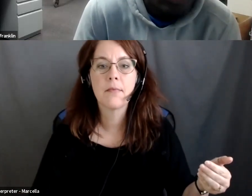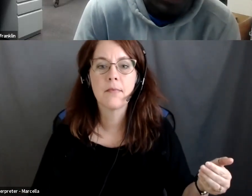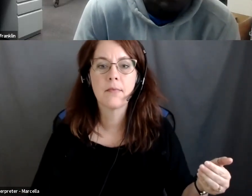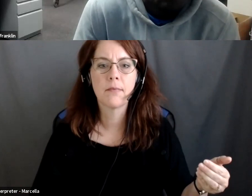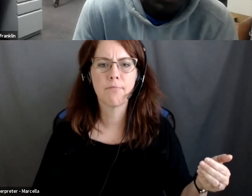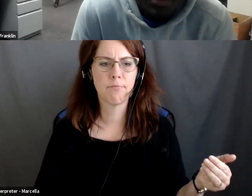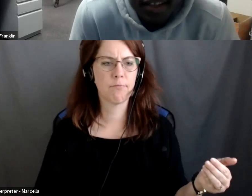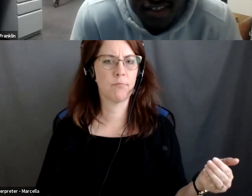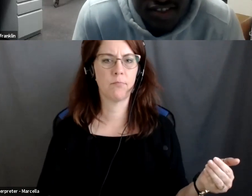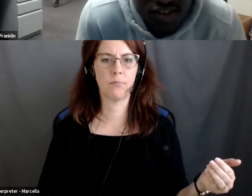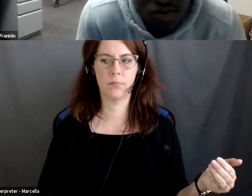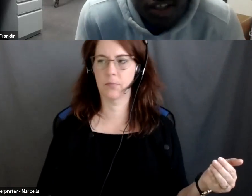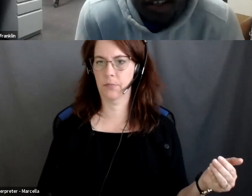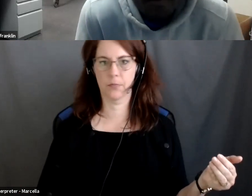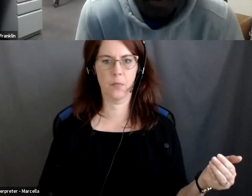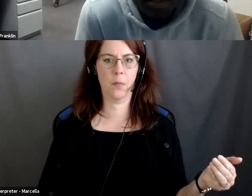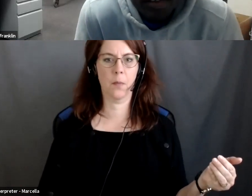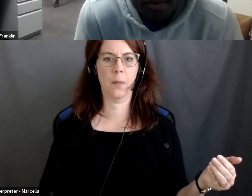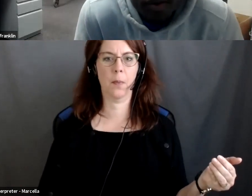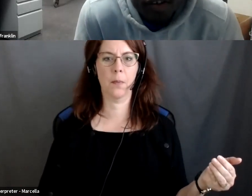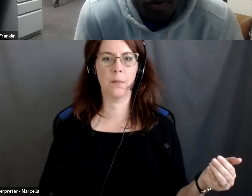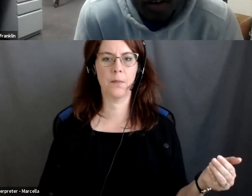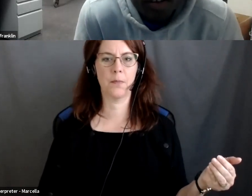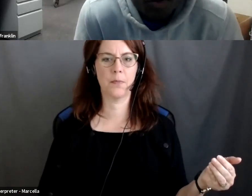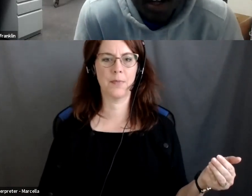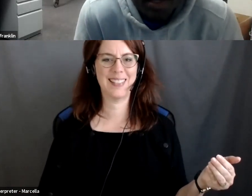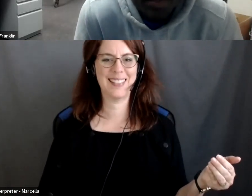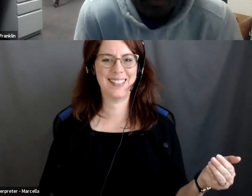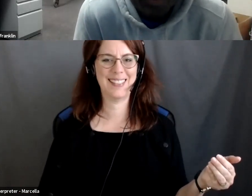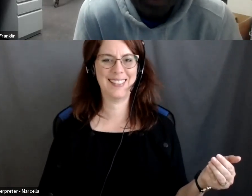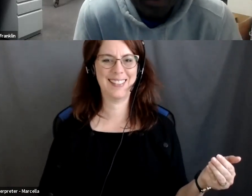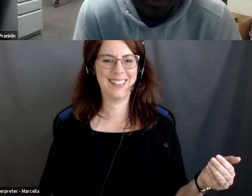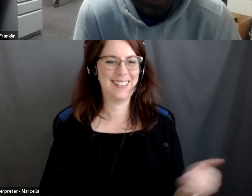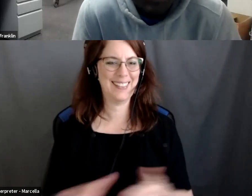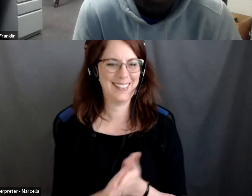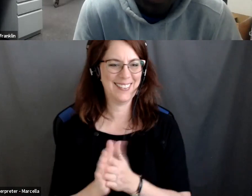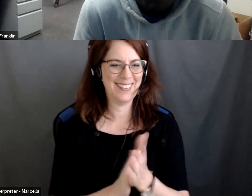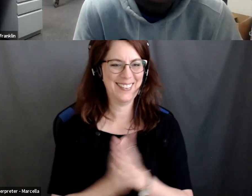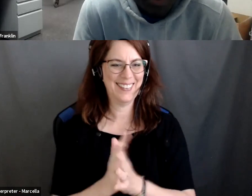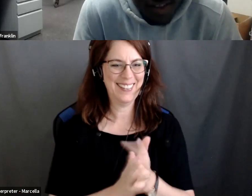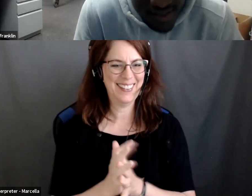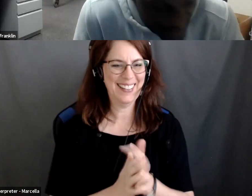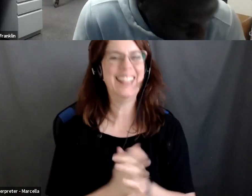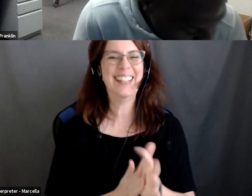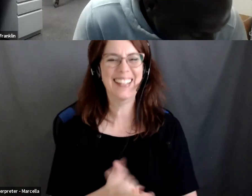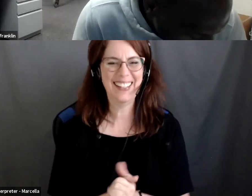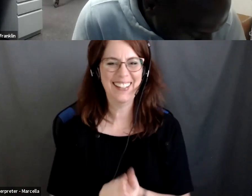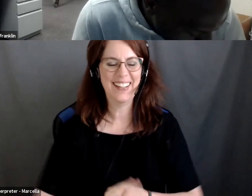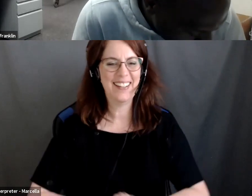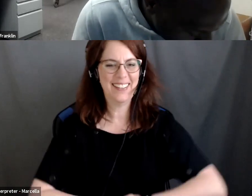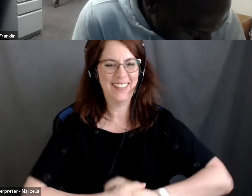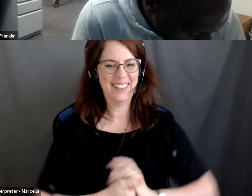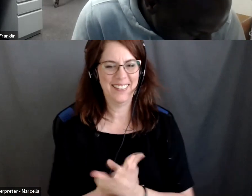and I'll try to speak slowly enough for the interpreter as well, because when I get nervous, I start rambling.